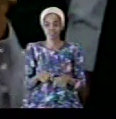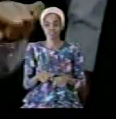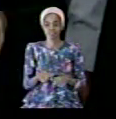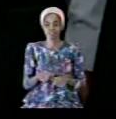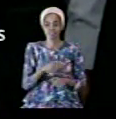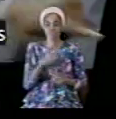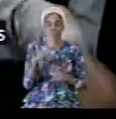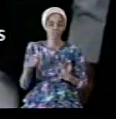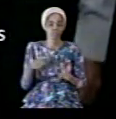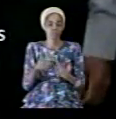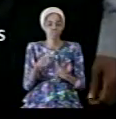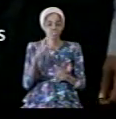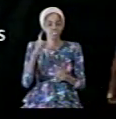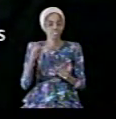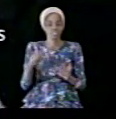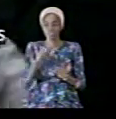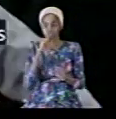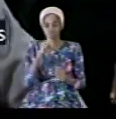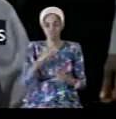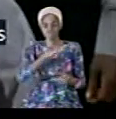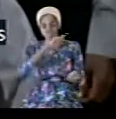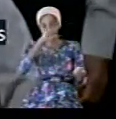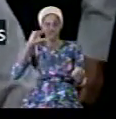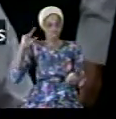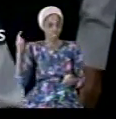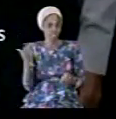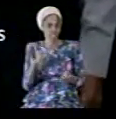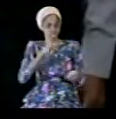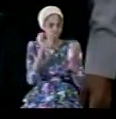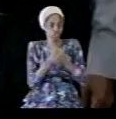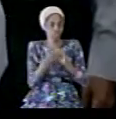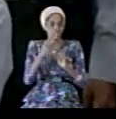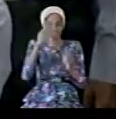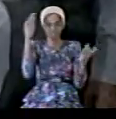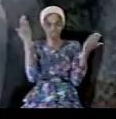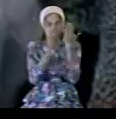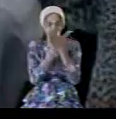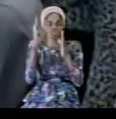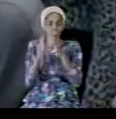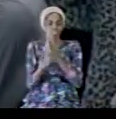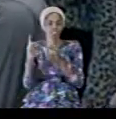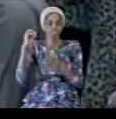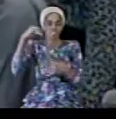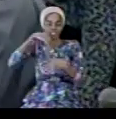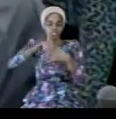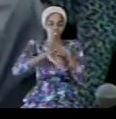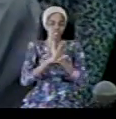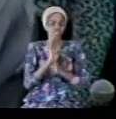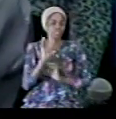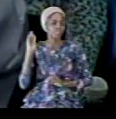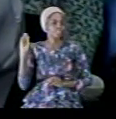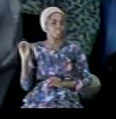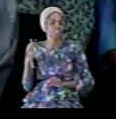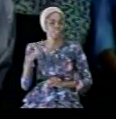And when you can turn your darkness into the light of